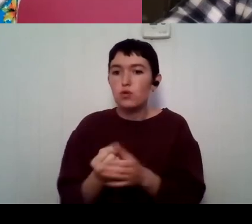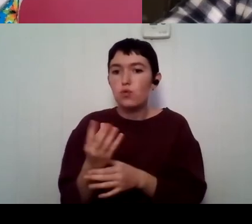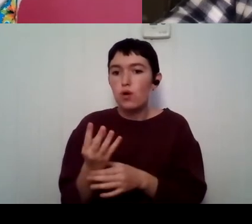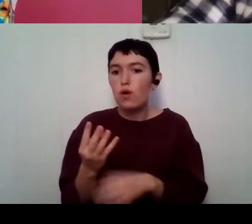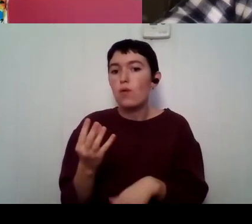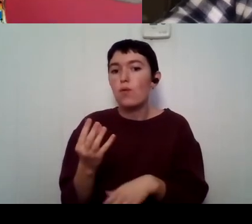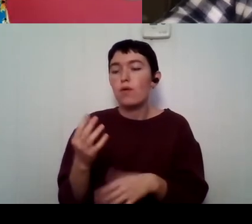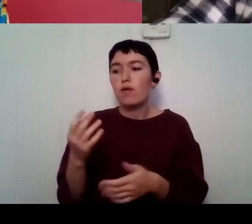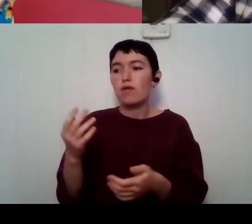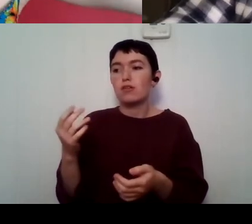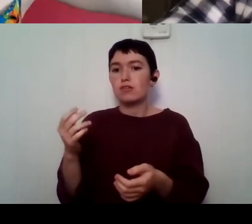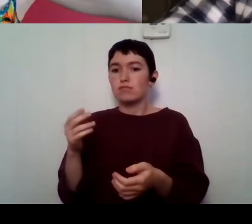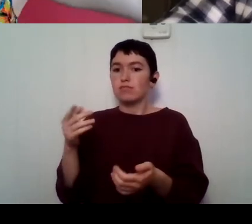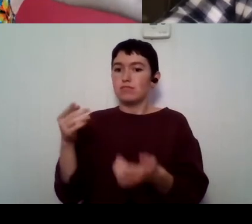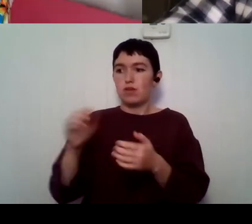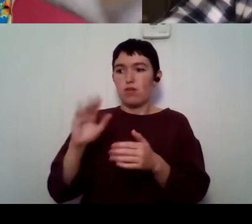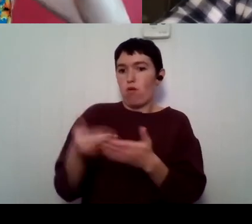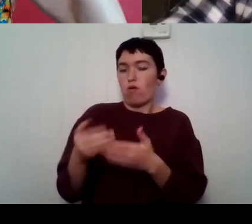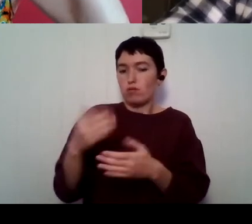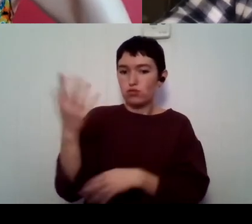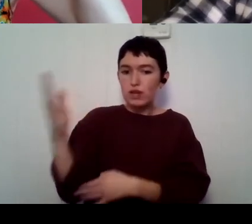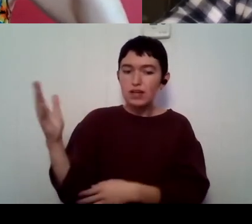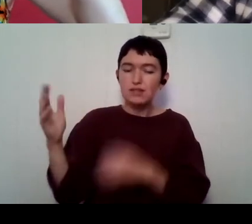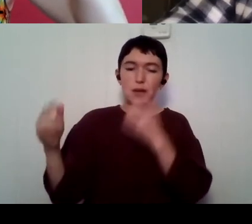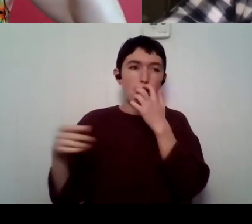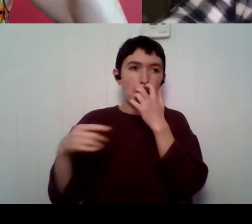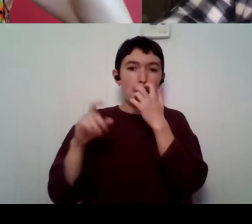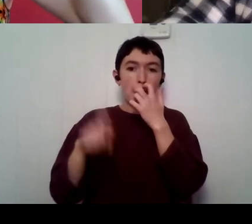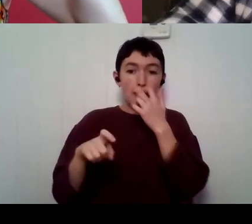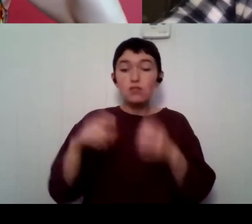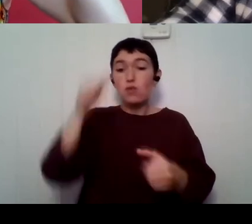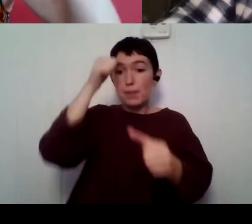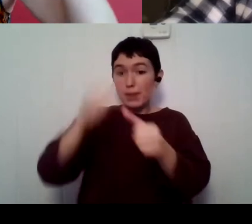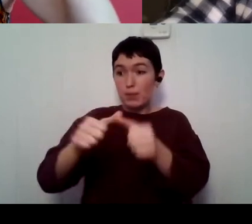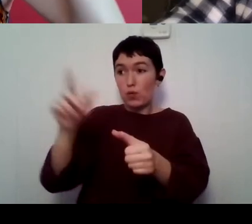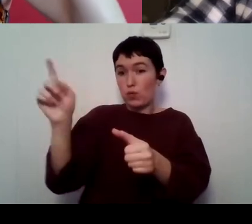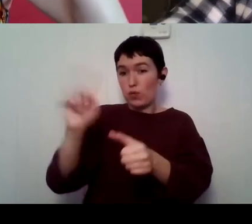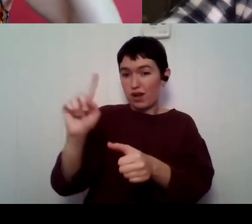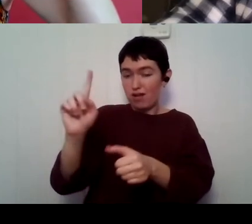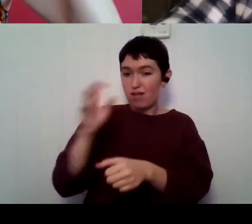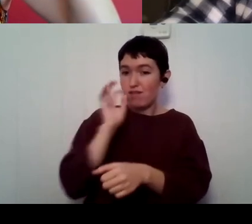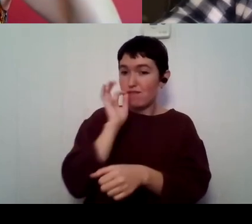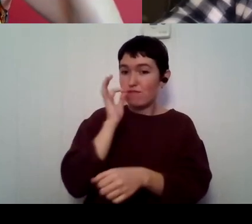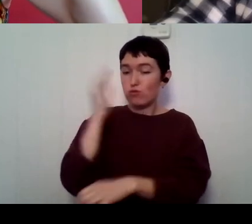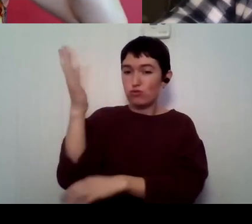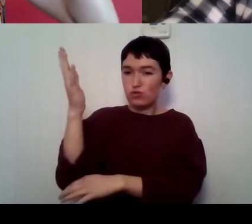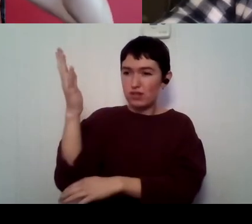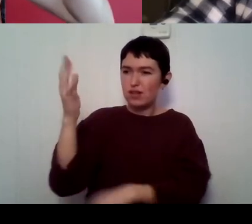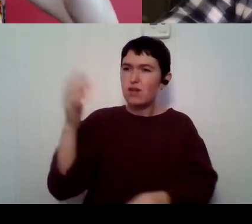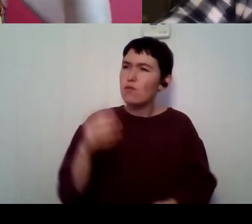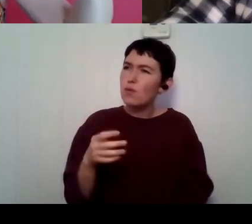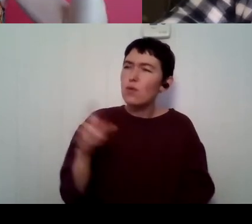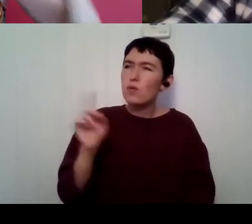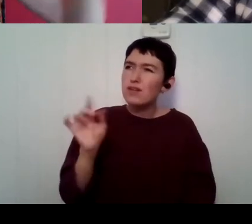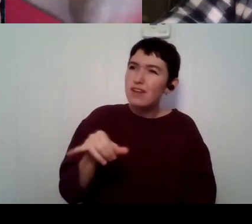huge home range to kind of bounce around. And it also requires a memory to remember, oh yeah, the fig tree. Where was that again? Where is that